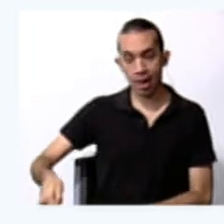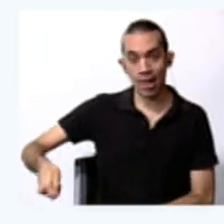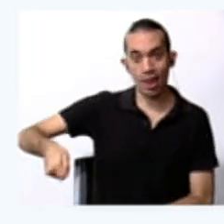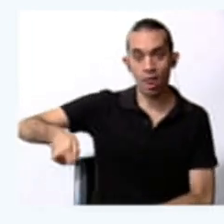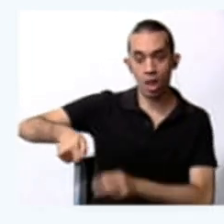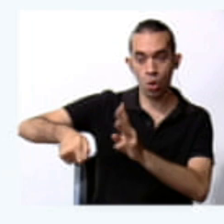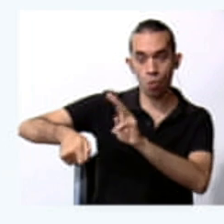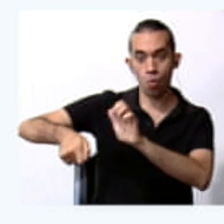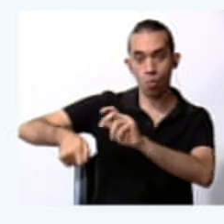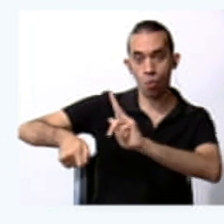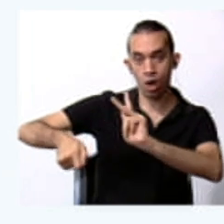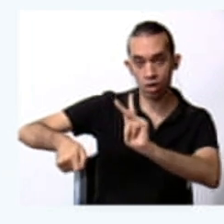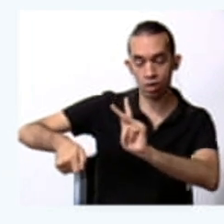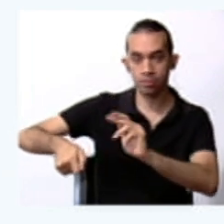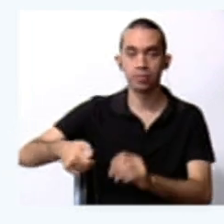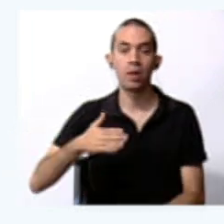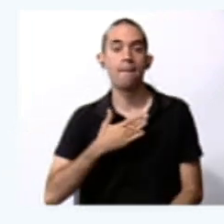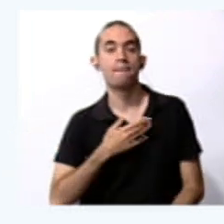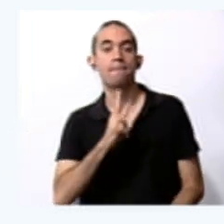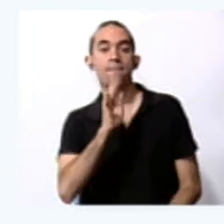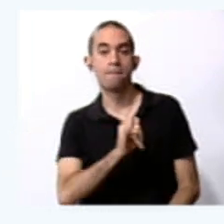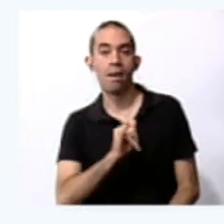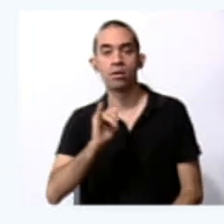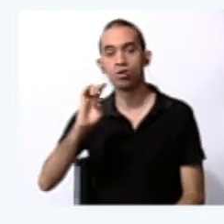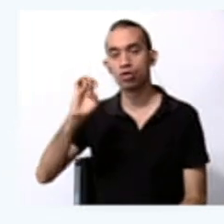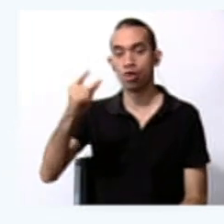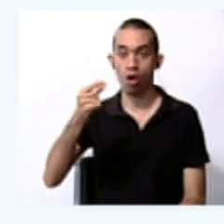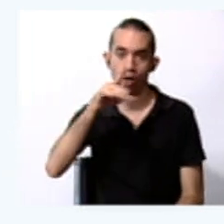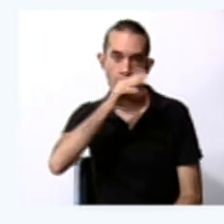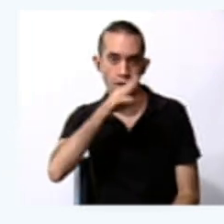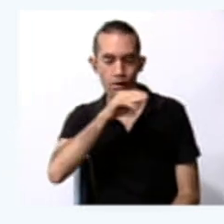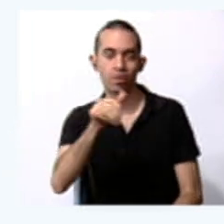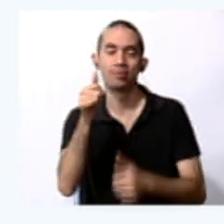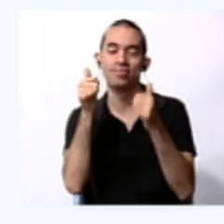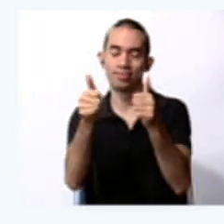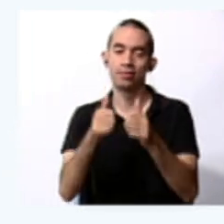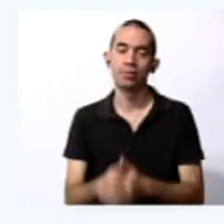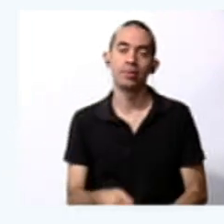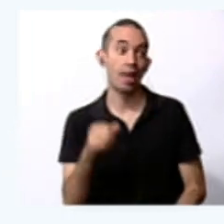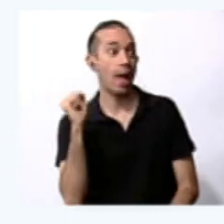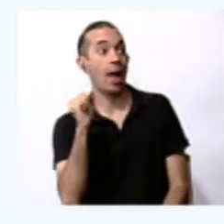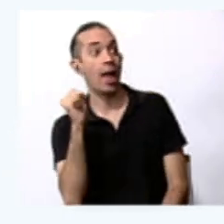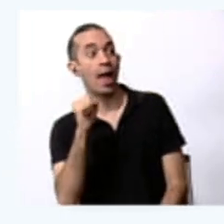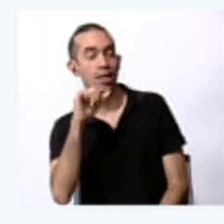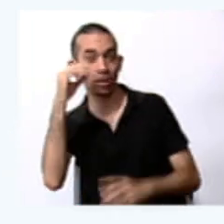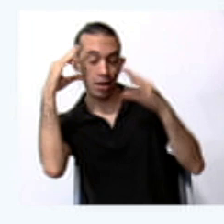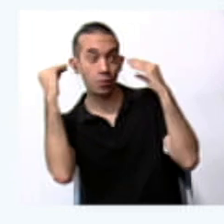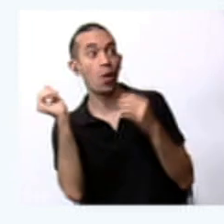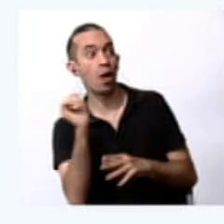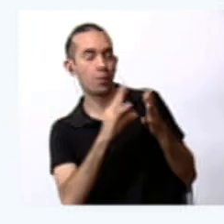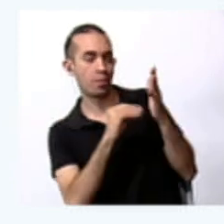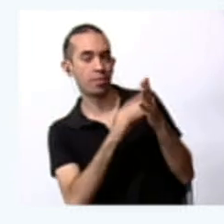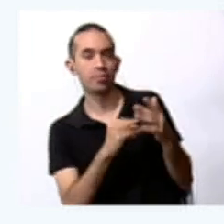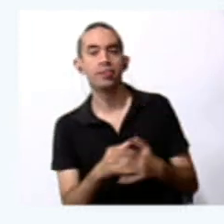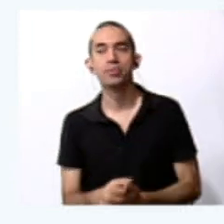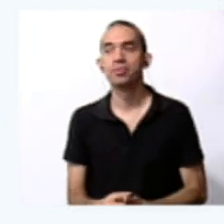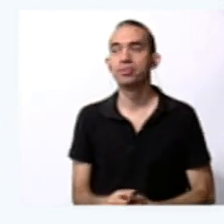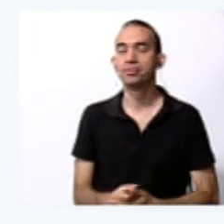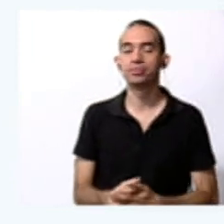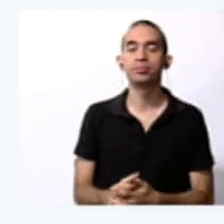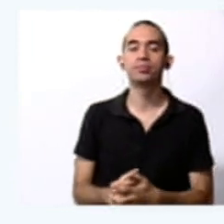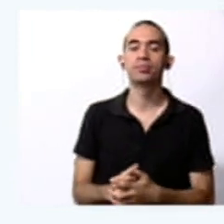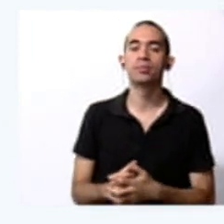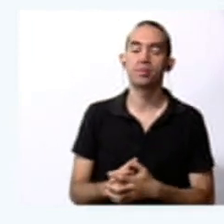dog. I walk my dog. Very good, Zoe. I feed